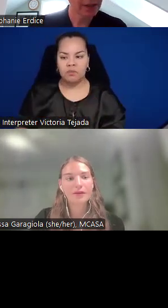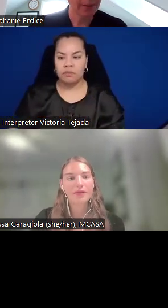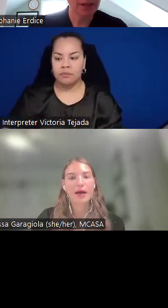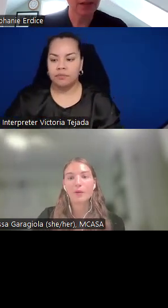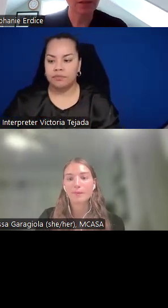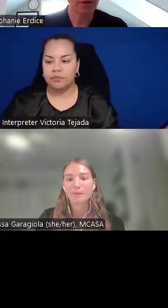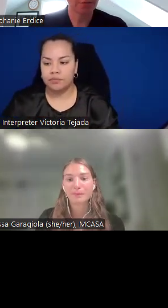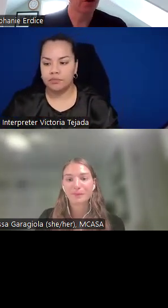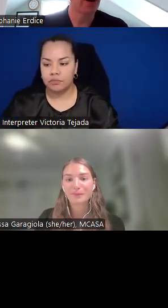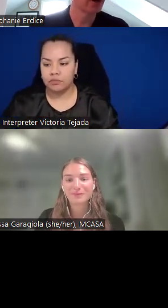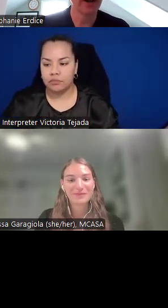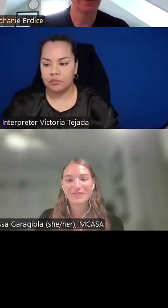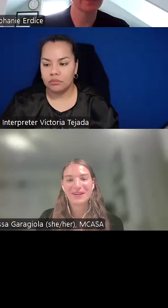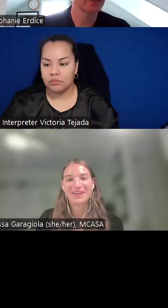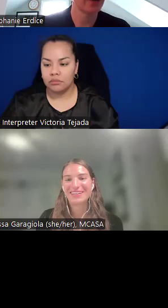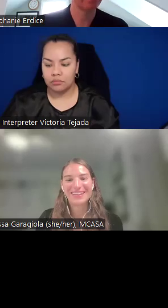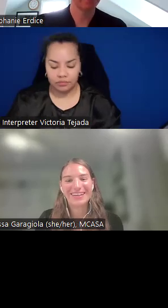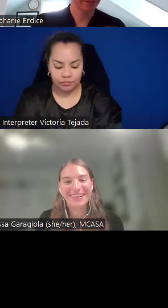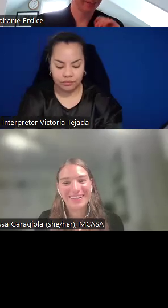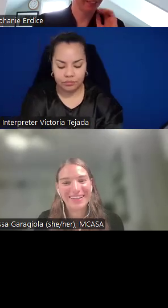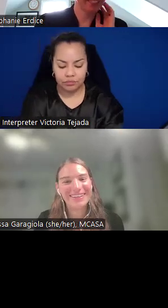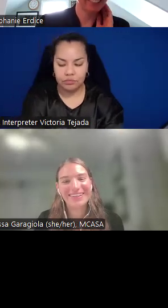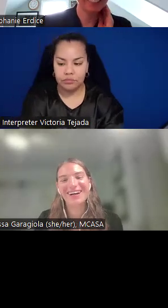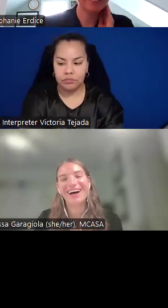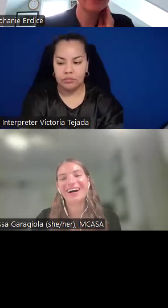All right, And friends, that that, brings us up. Go ahead, sorry. Alyssa. Go ahead.